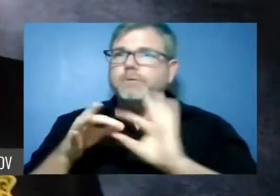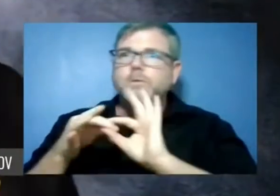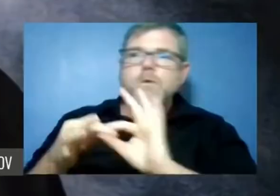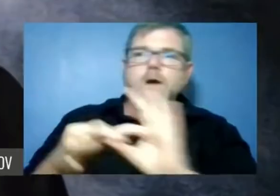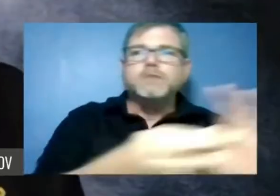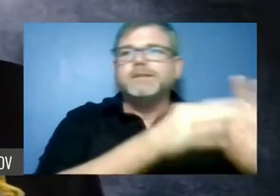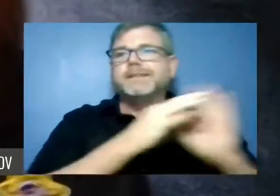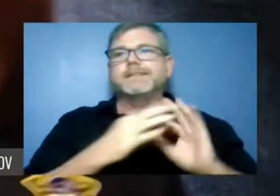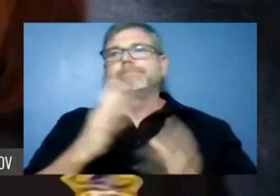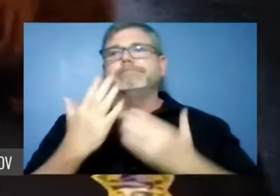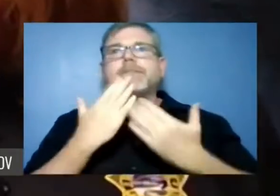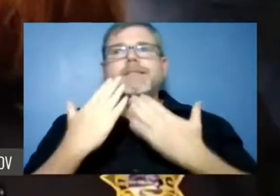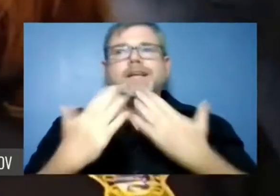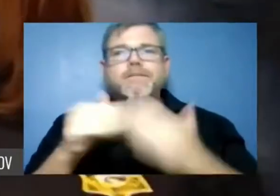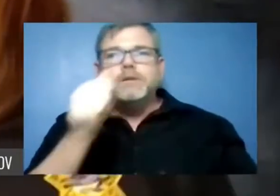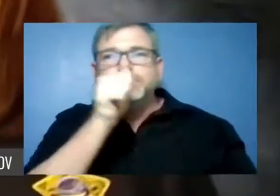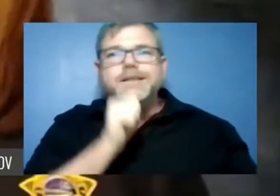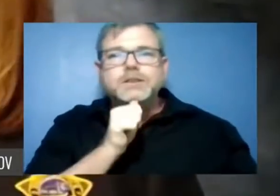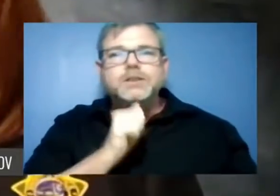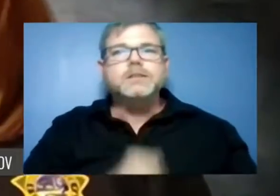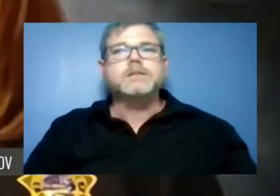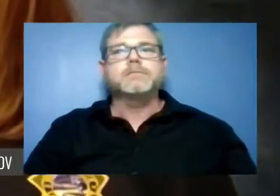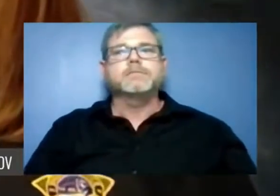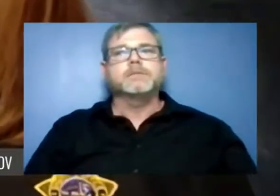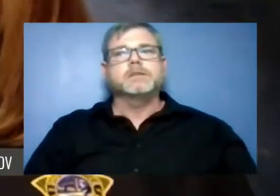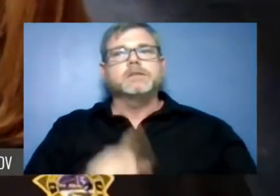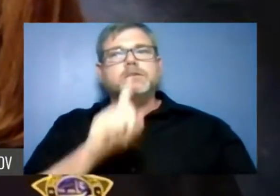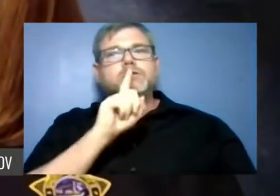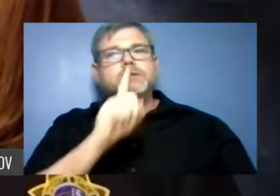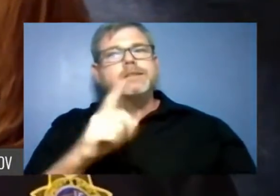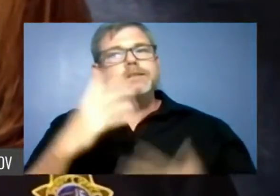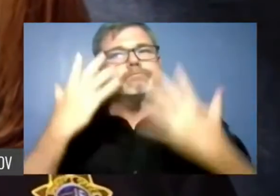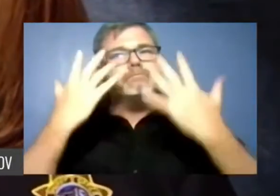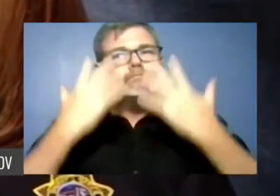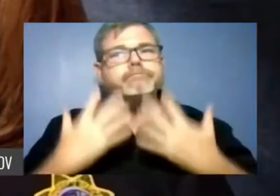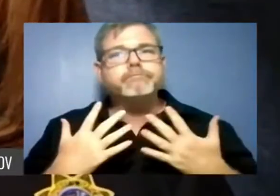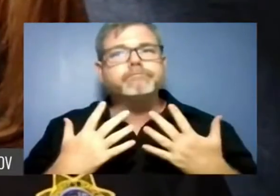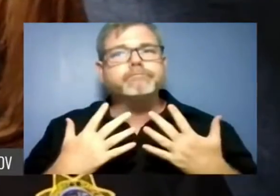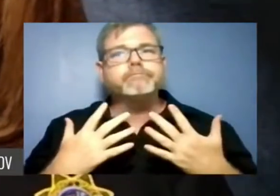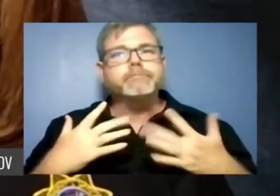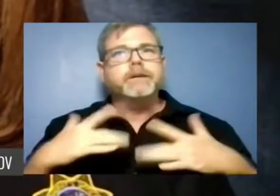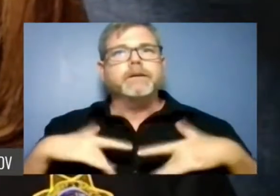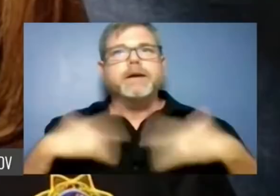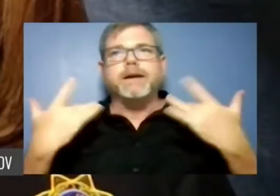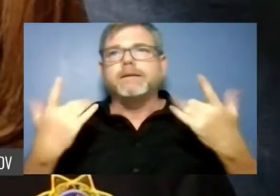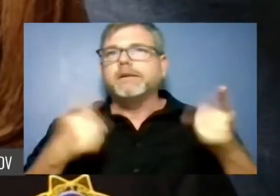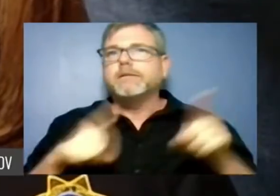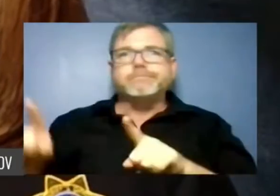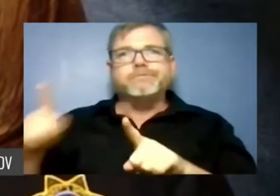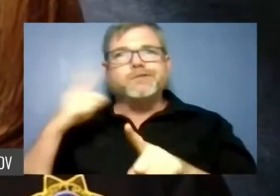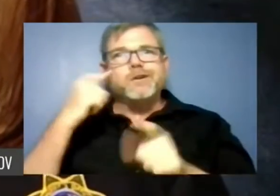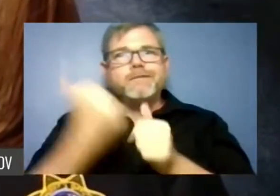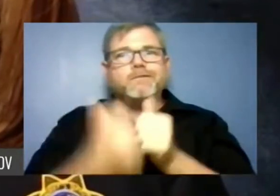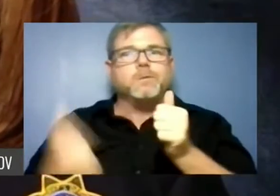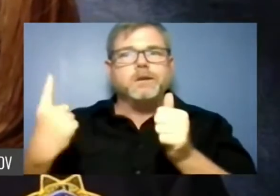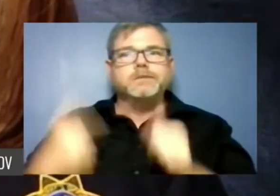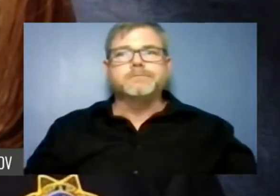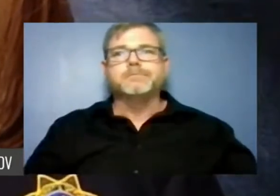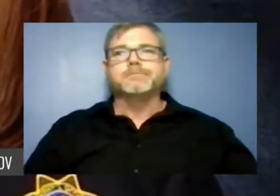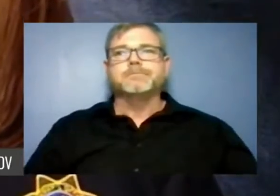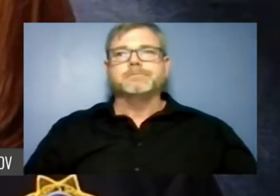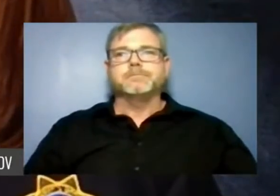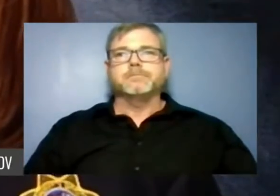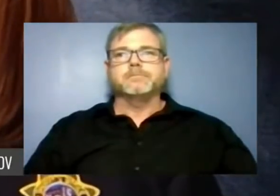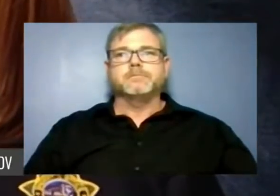everyone, and we just really appreciate them working with us on all of this. So having said that, we have a very large part of our county right now